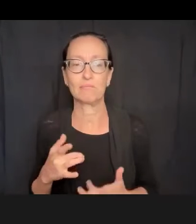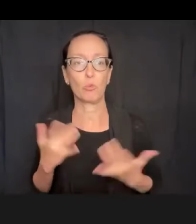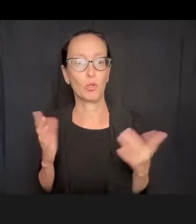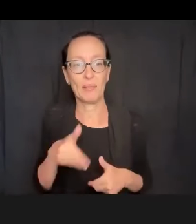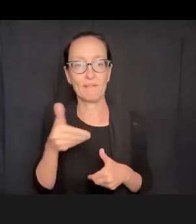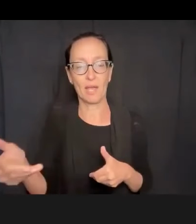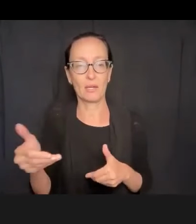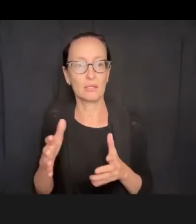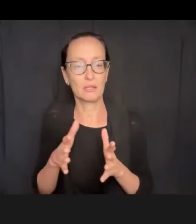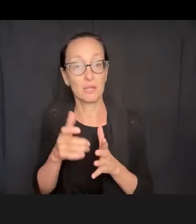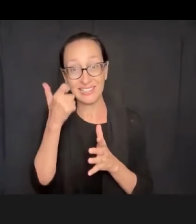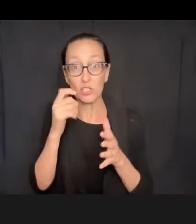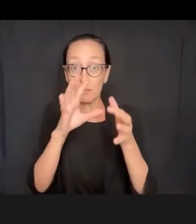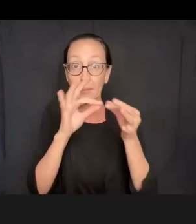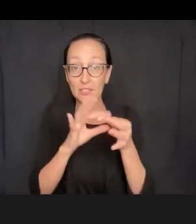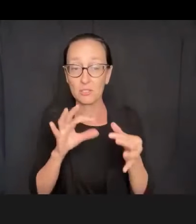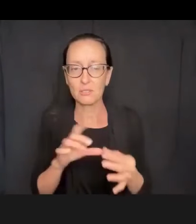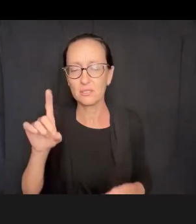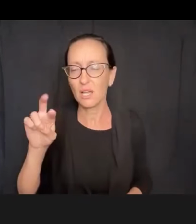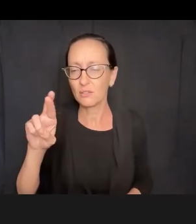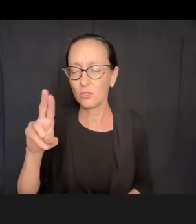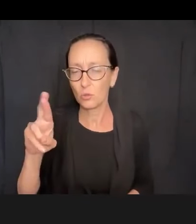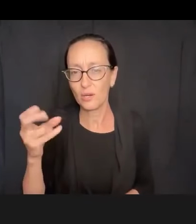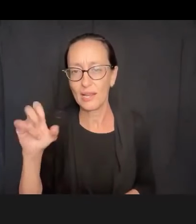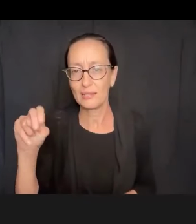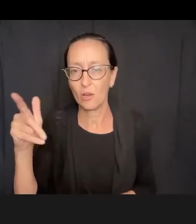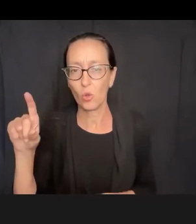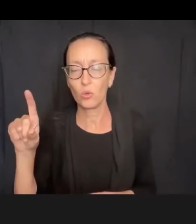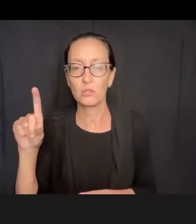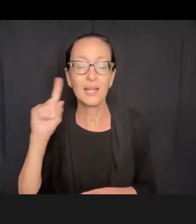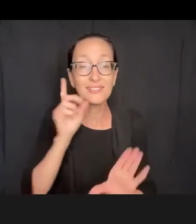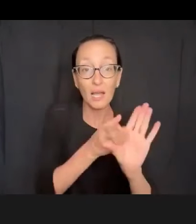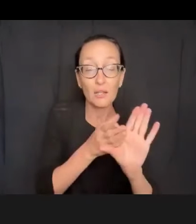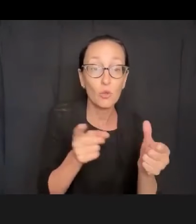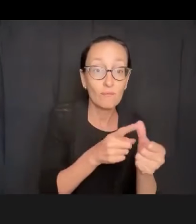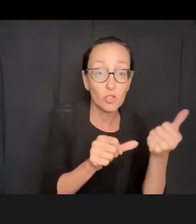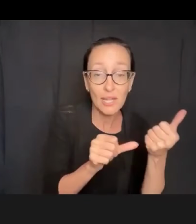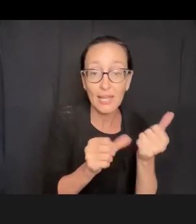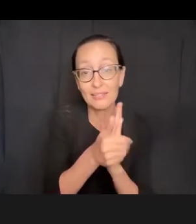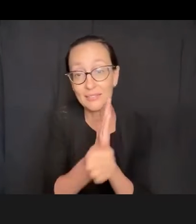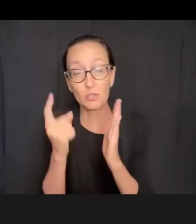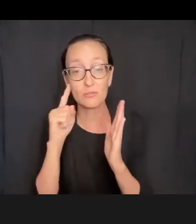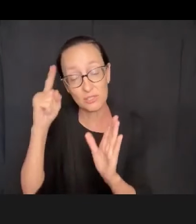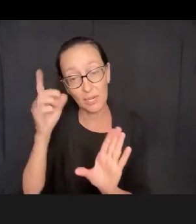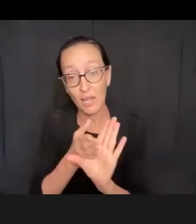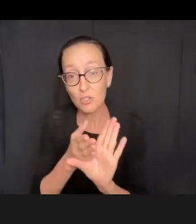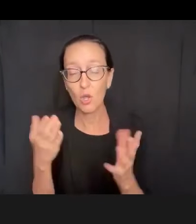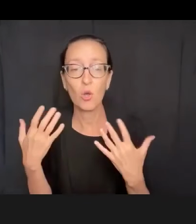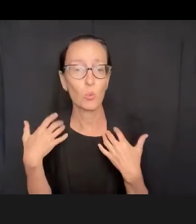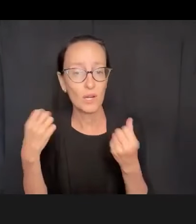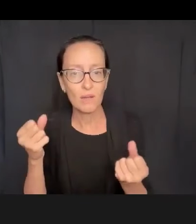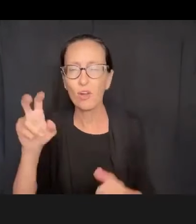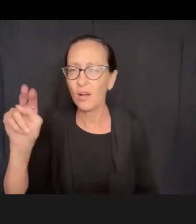those approaches that was highlighted by Dr. Reingold, for example, psychological first aid, skills for psychological recovery, they mentioned NOVA